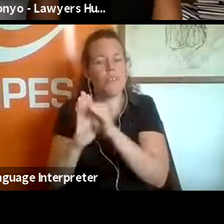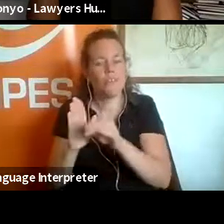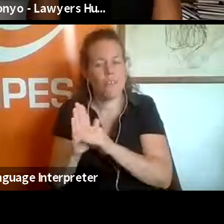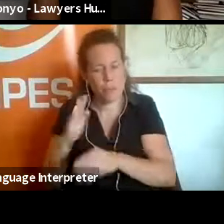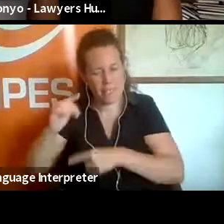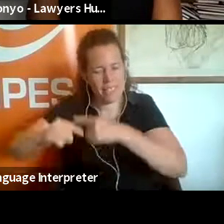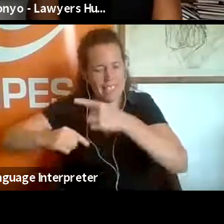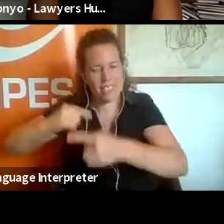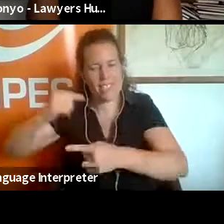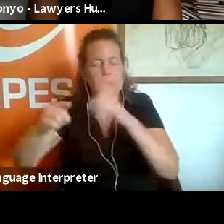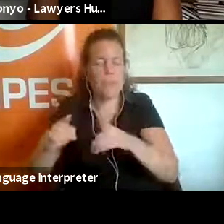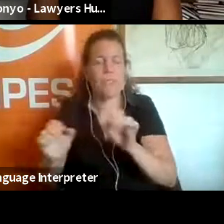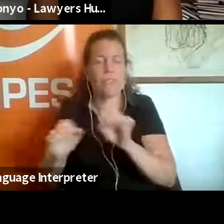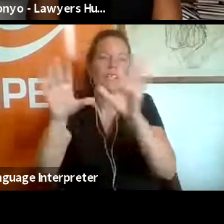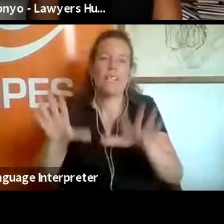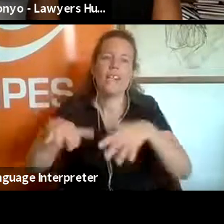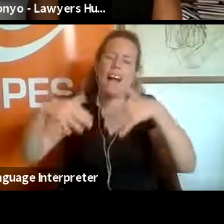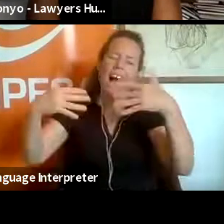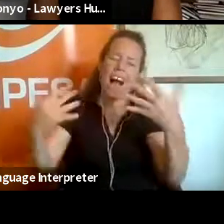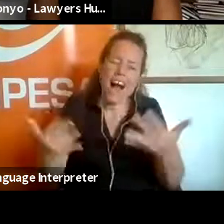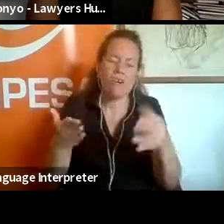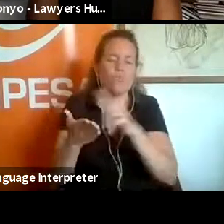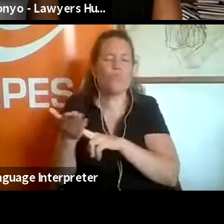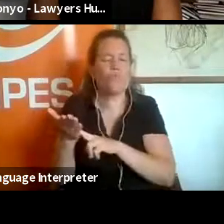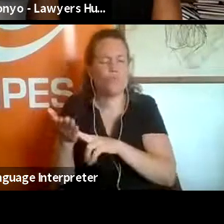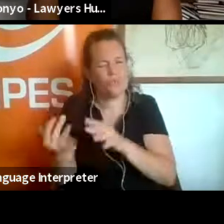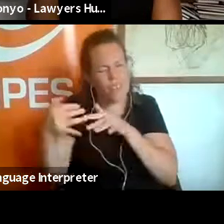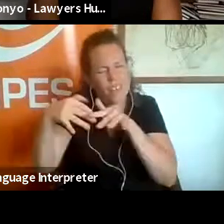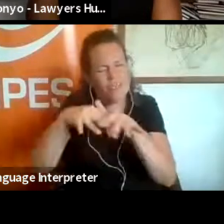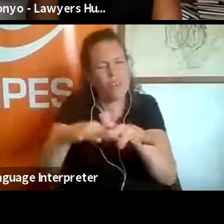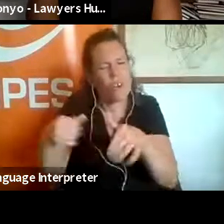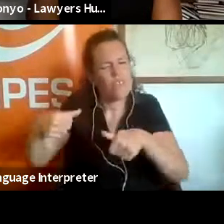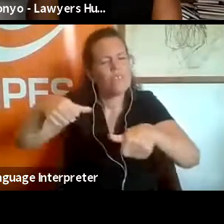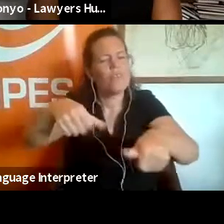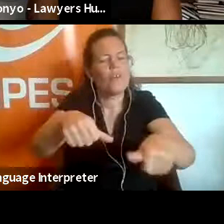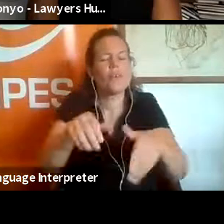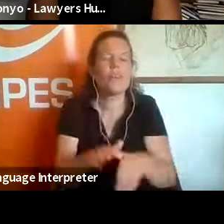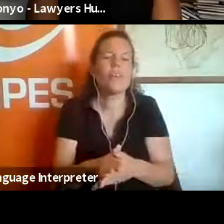how they are enforced and in what